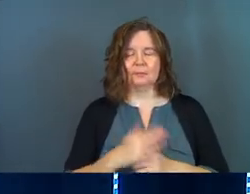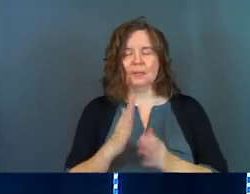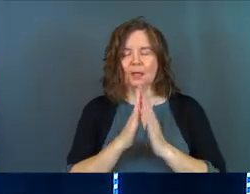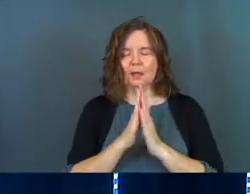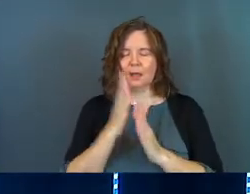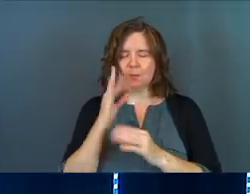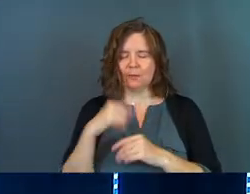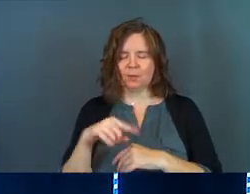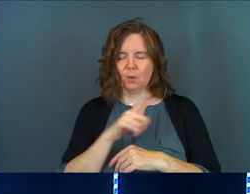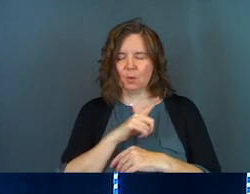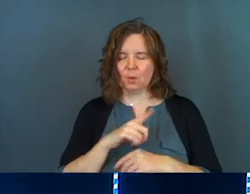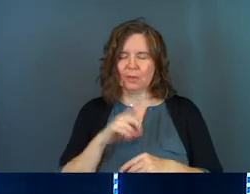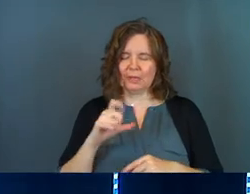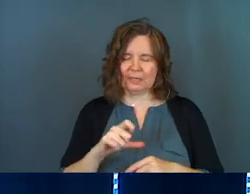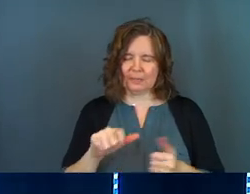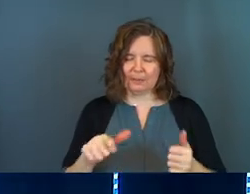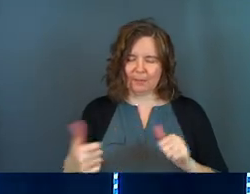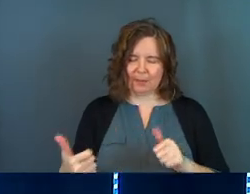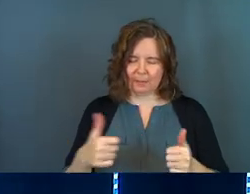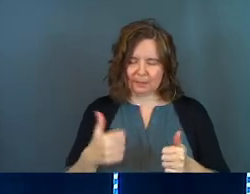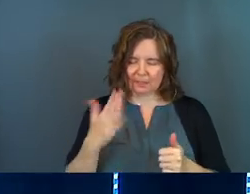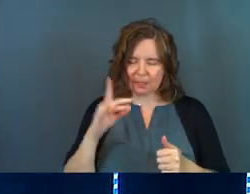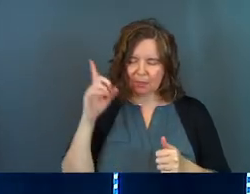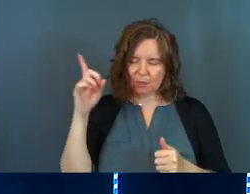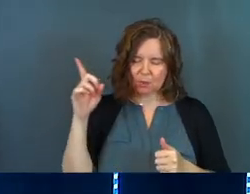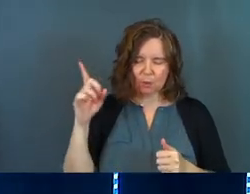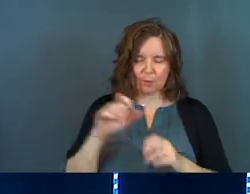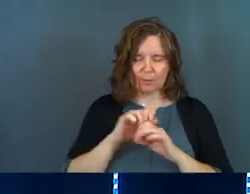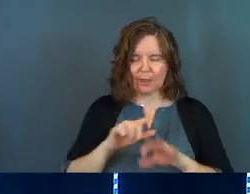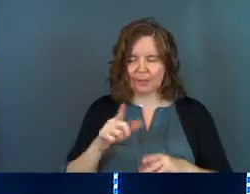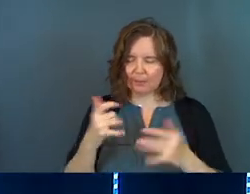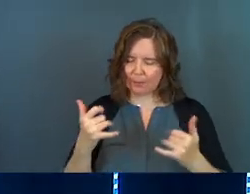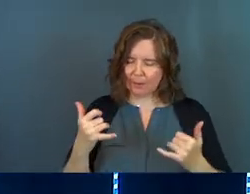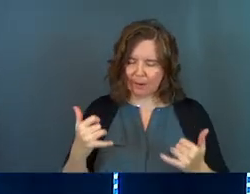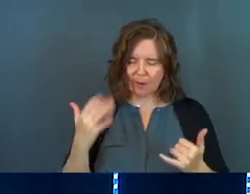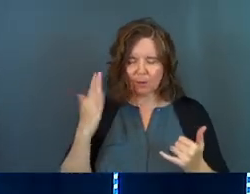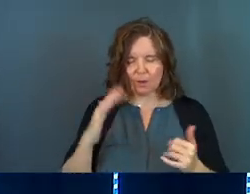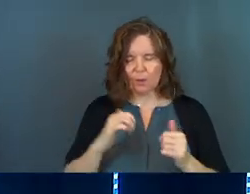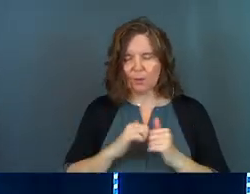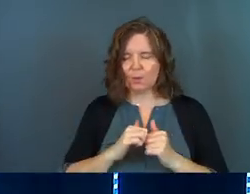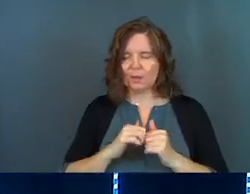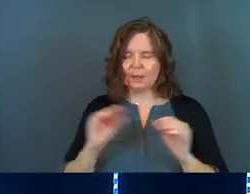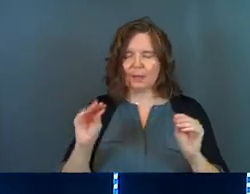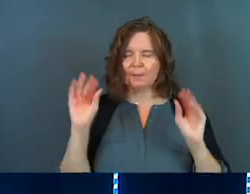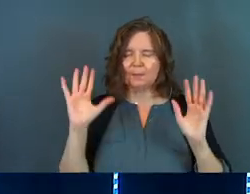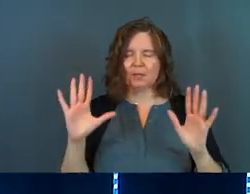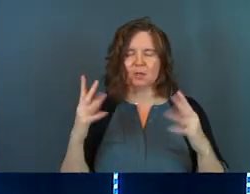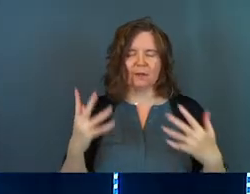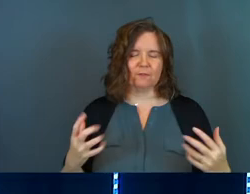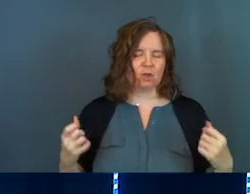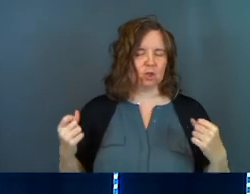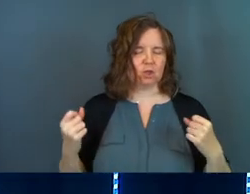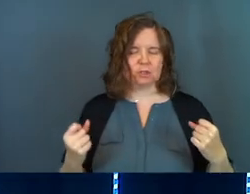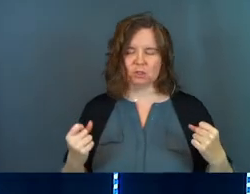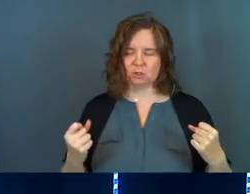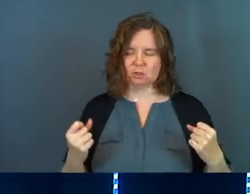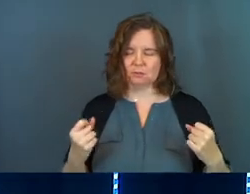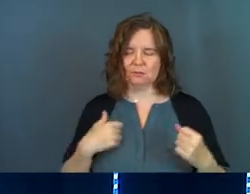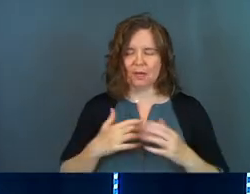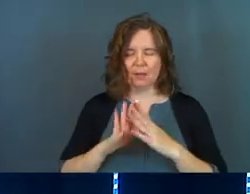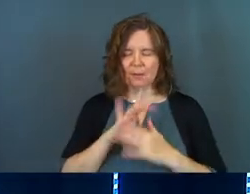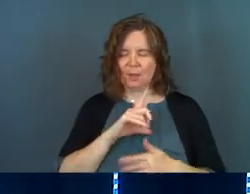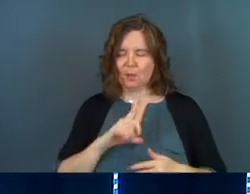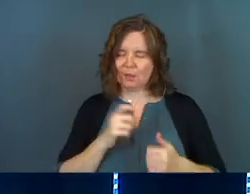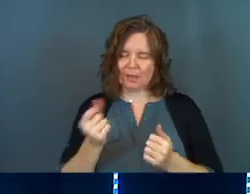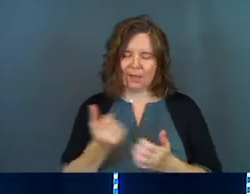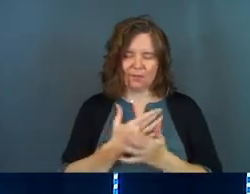God, I pray for those, Lord, that need to be baptized, God, that you would bless them right now, God, with a miracle of courage. And I